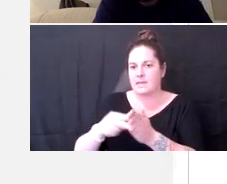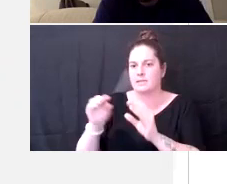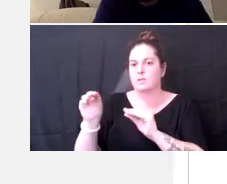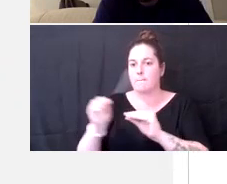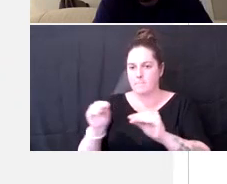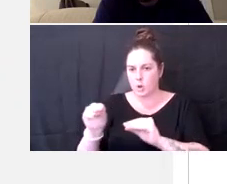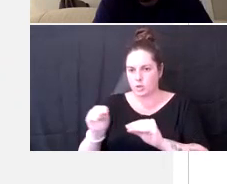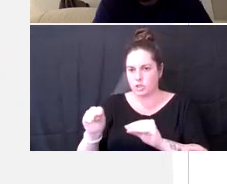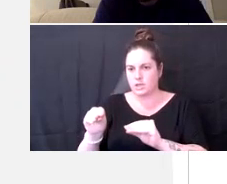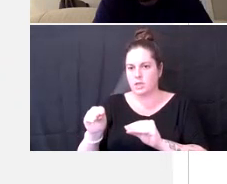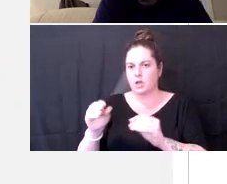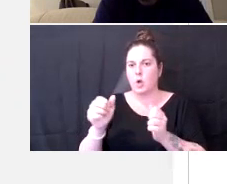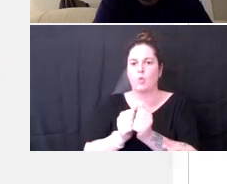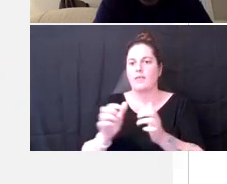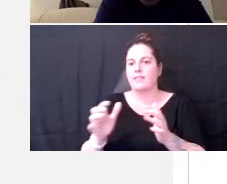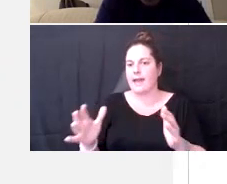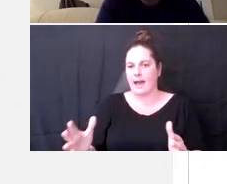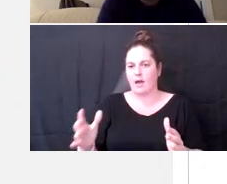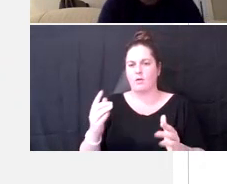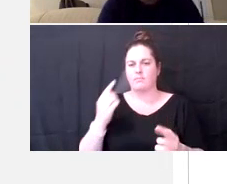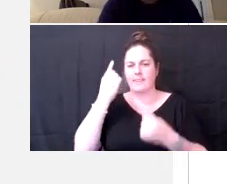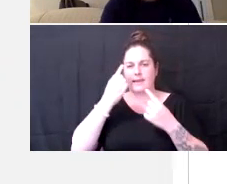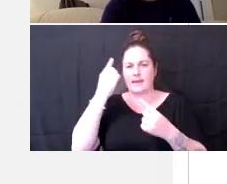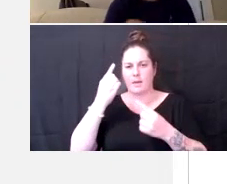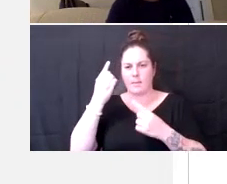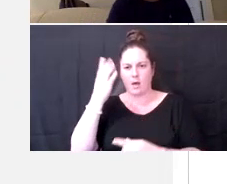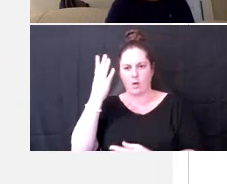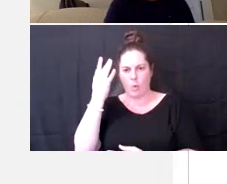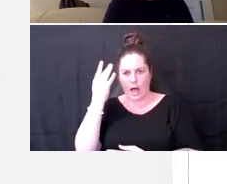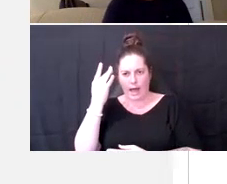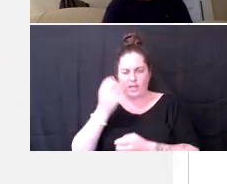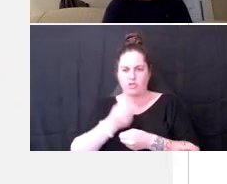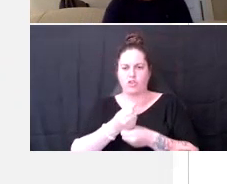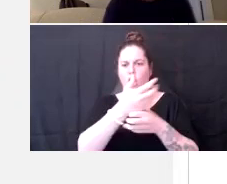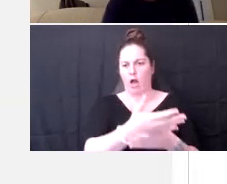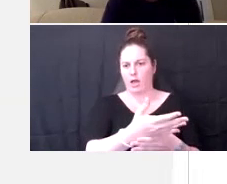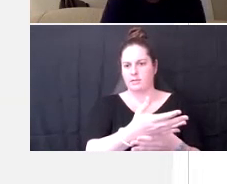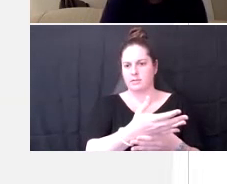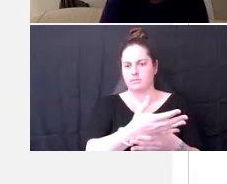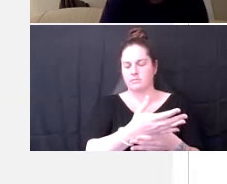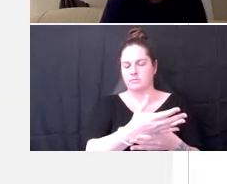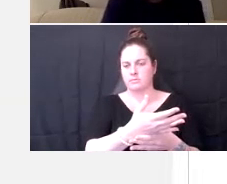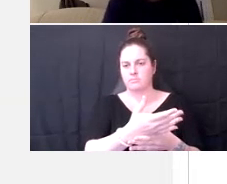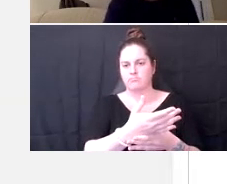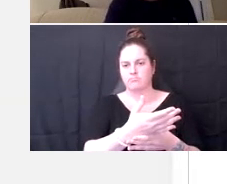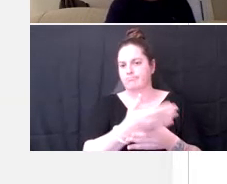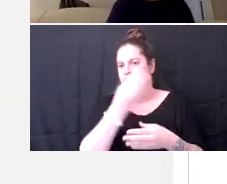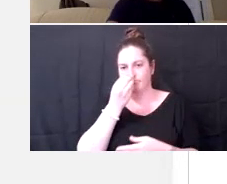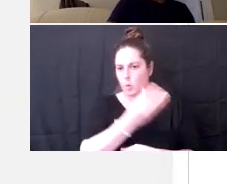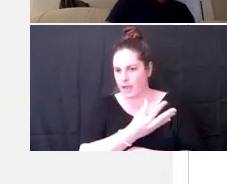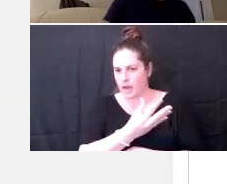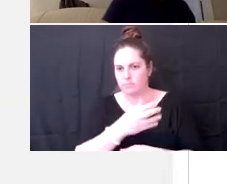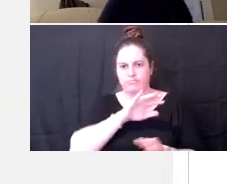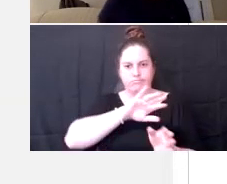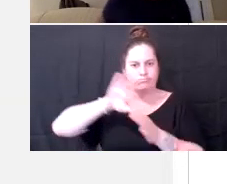without considering the cause for the motion. So the object is moving and we want to describe it. We don't care what made it